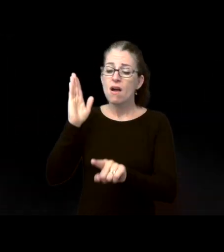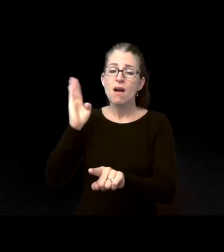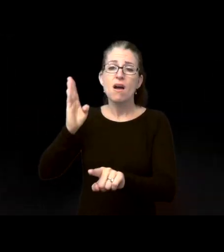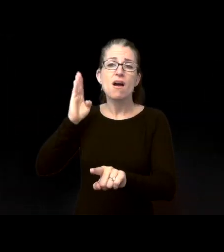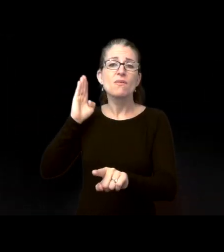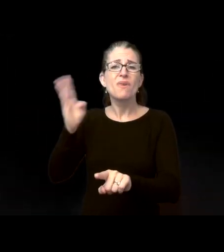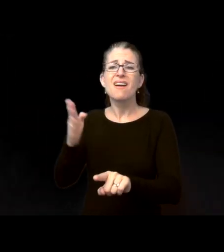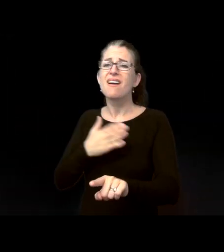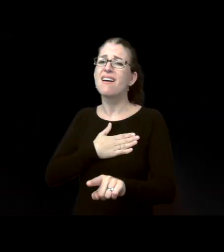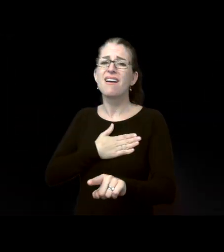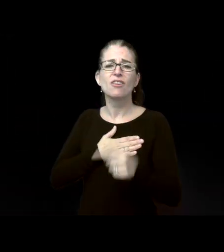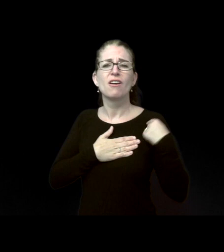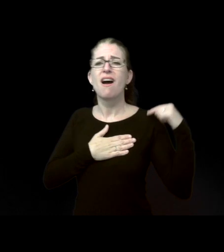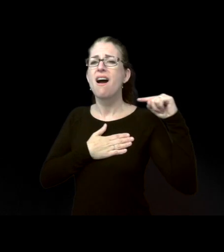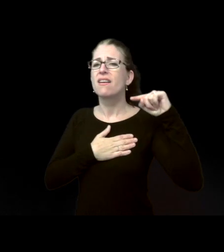Broadway, here I